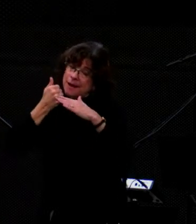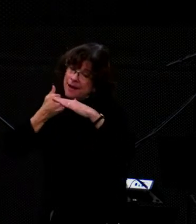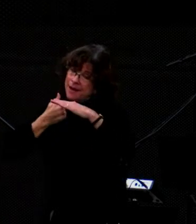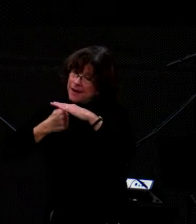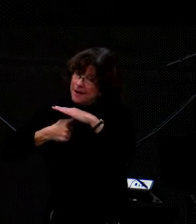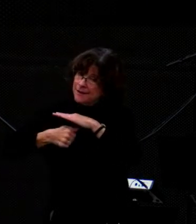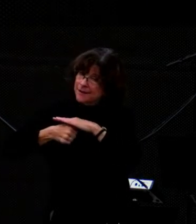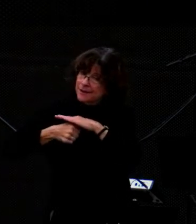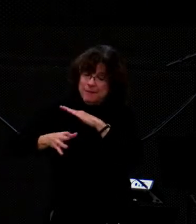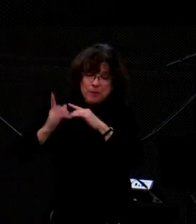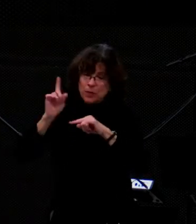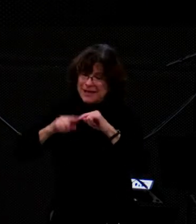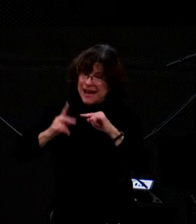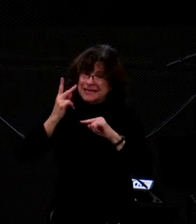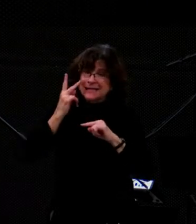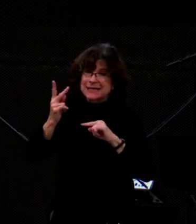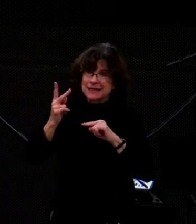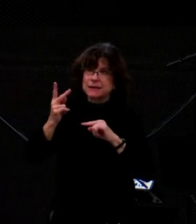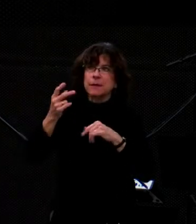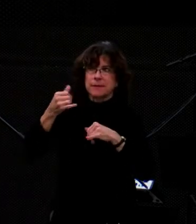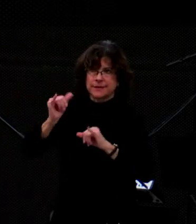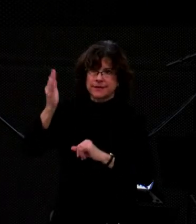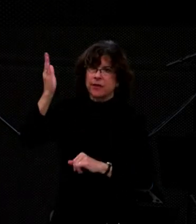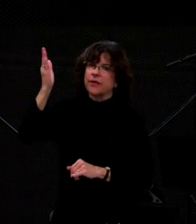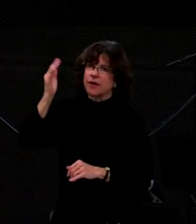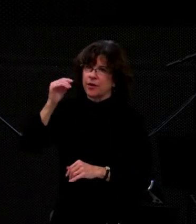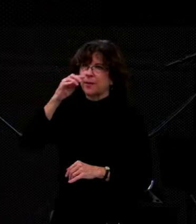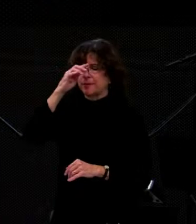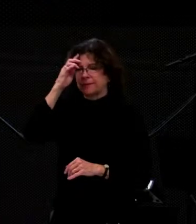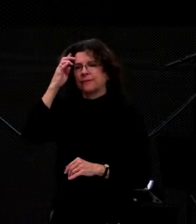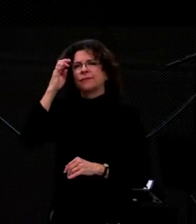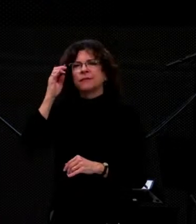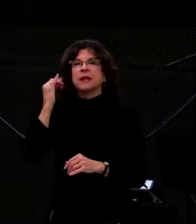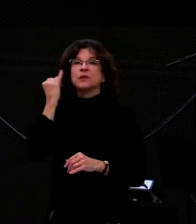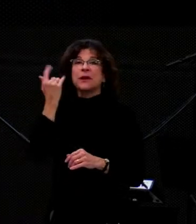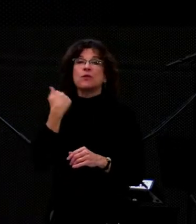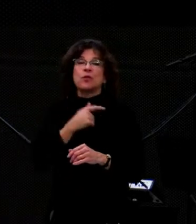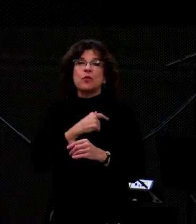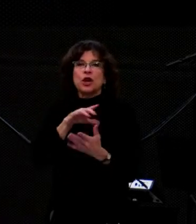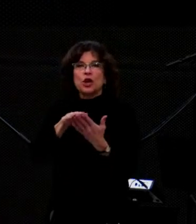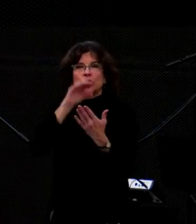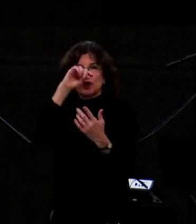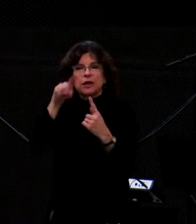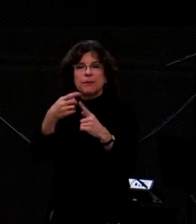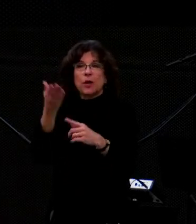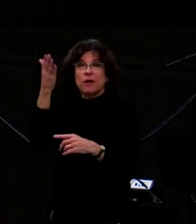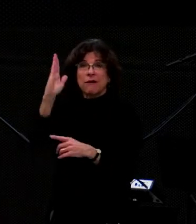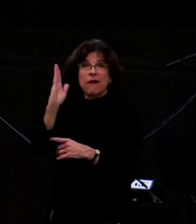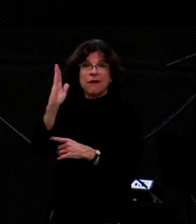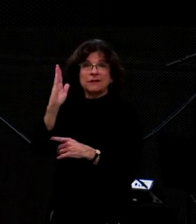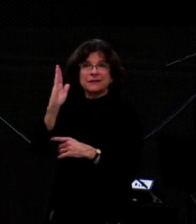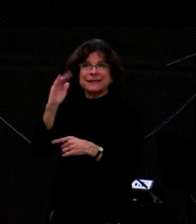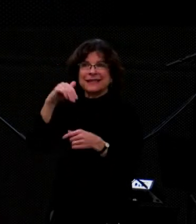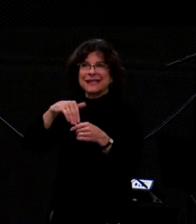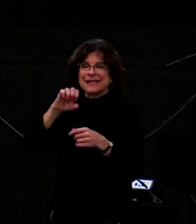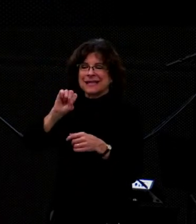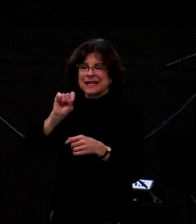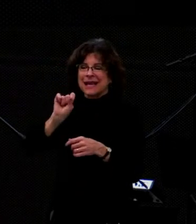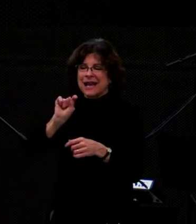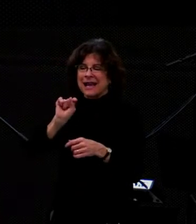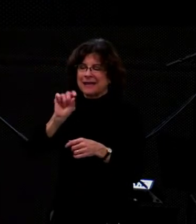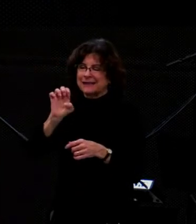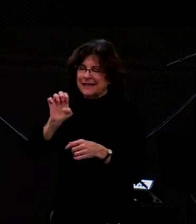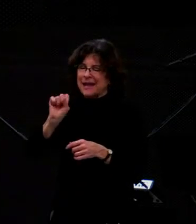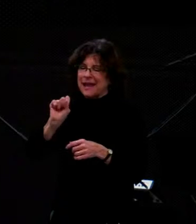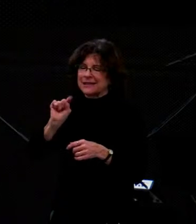mess, but he's still there. And if we learn anything about God from the story of Esther, is that often when